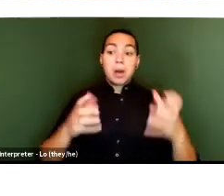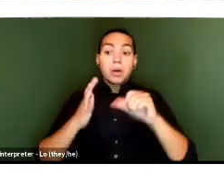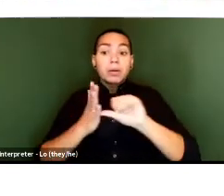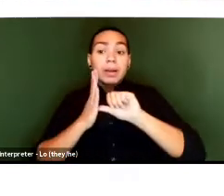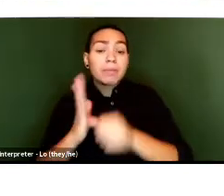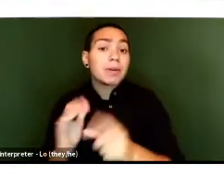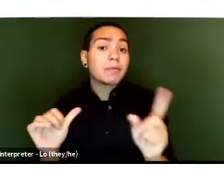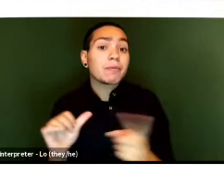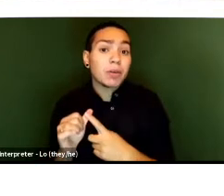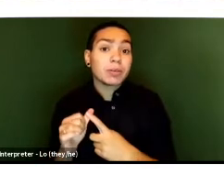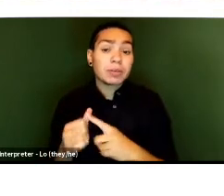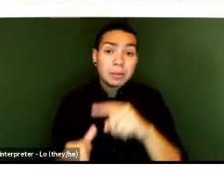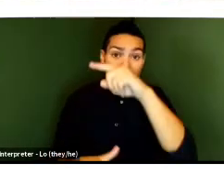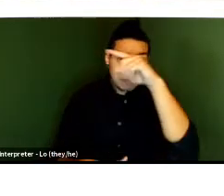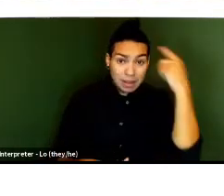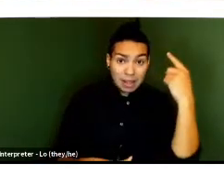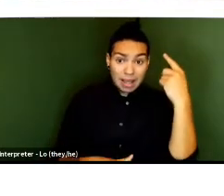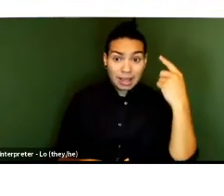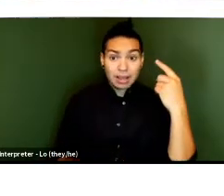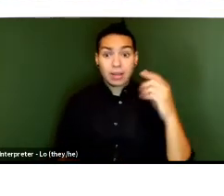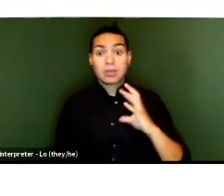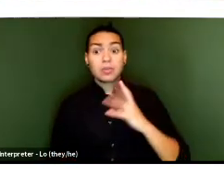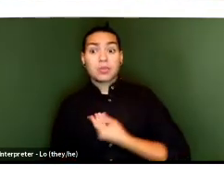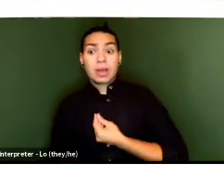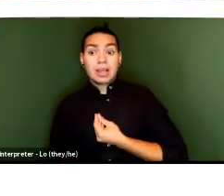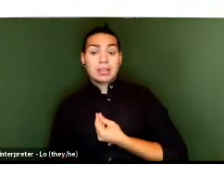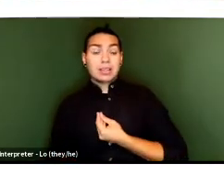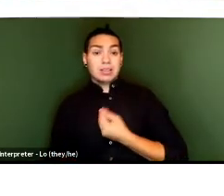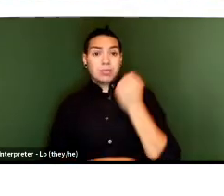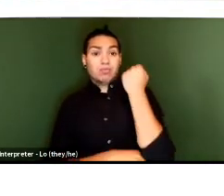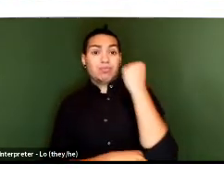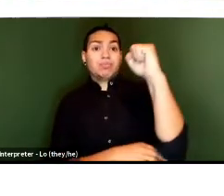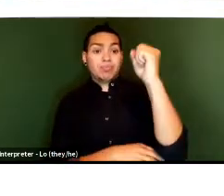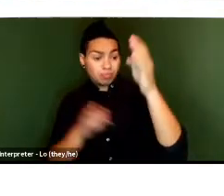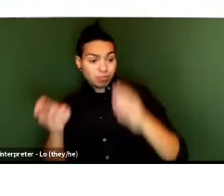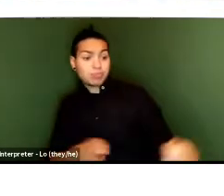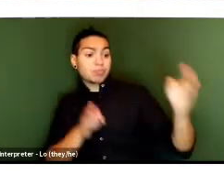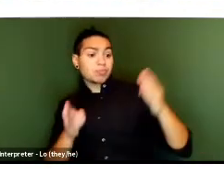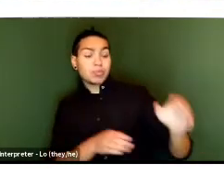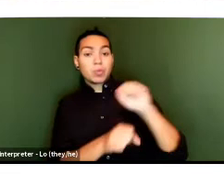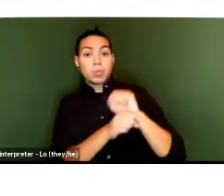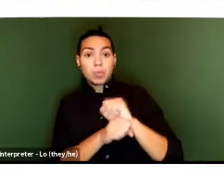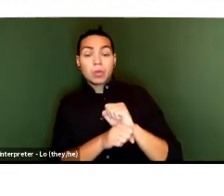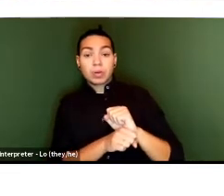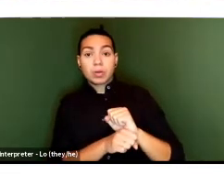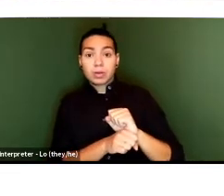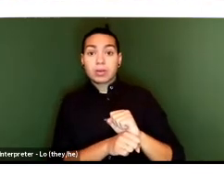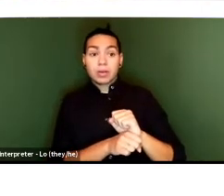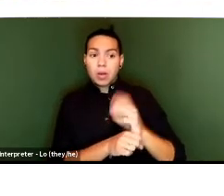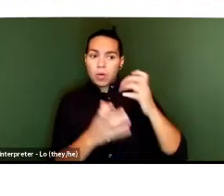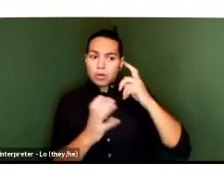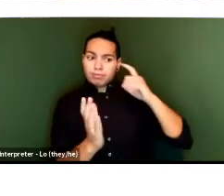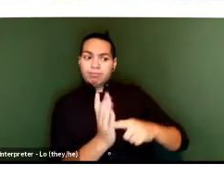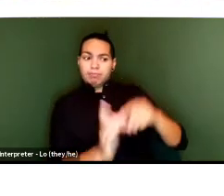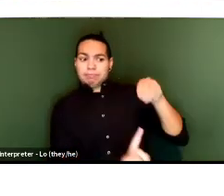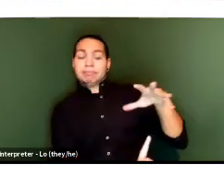Black trans organizing, because I personally believe that some of the most revolutionary political thinking and